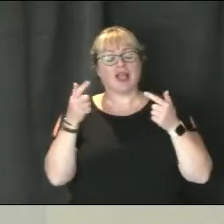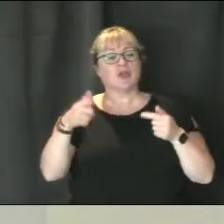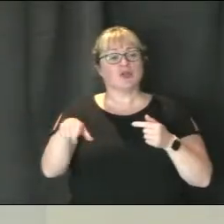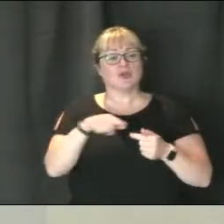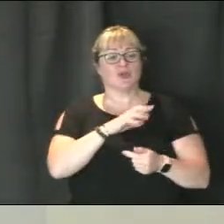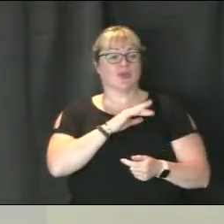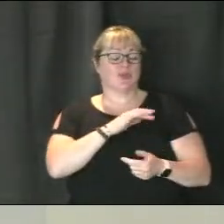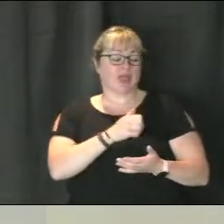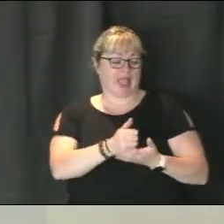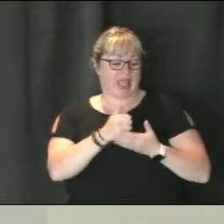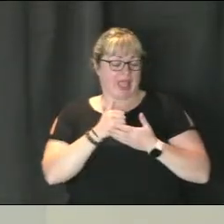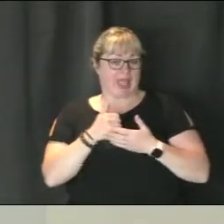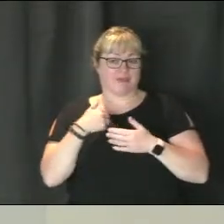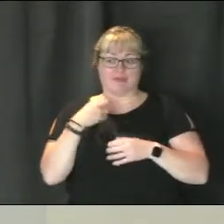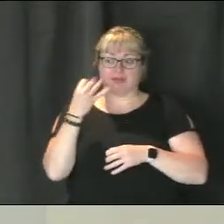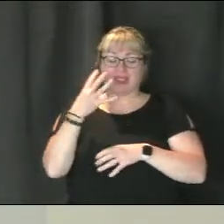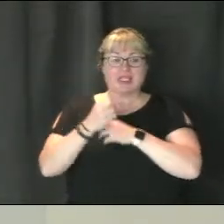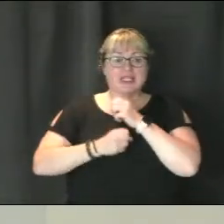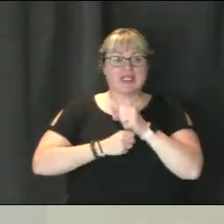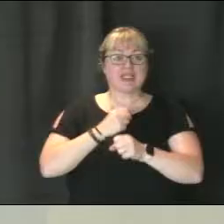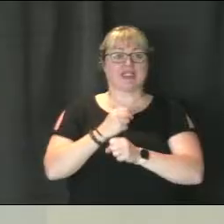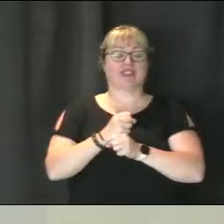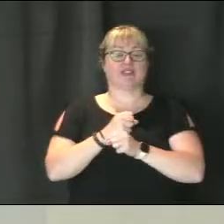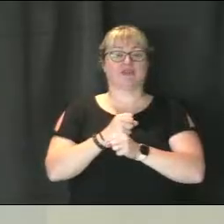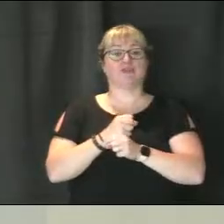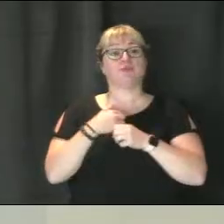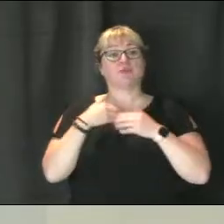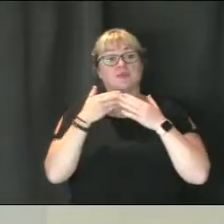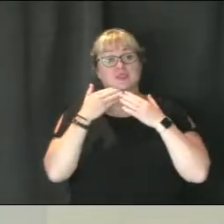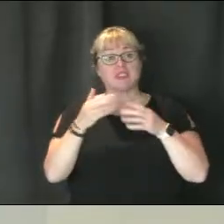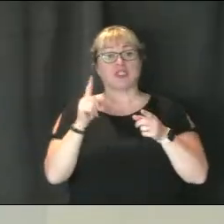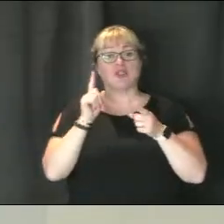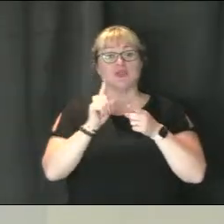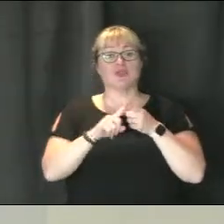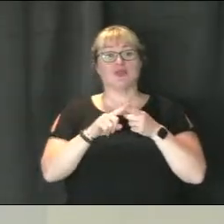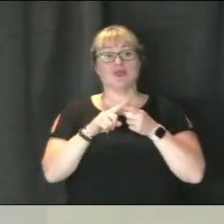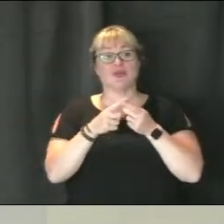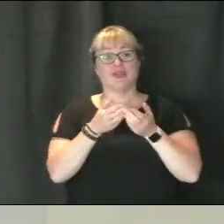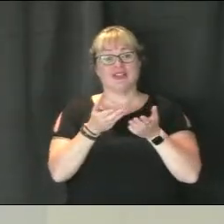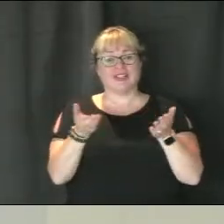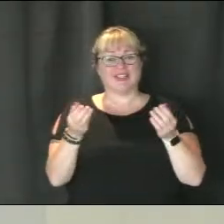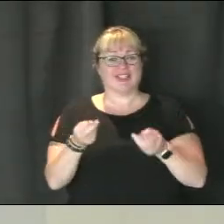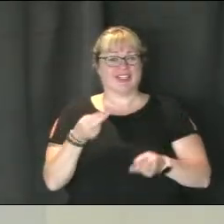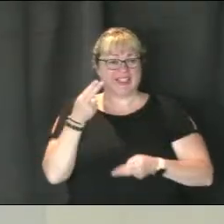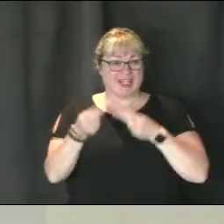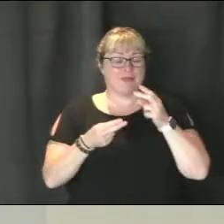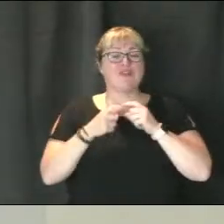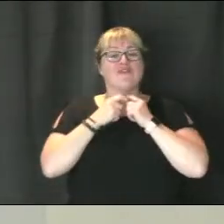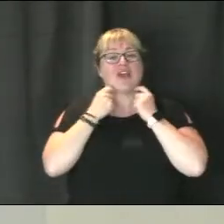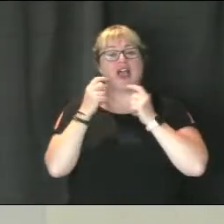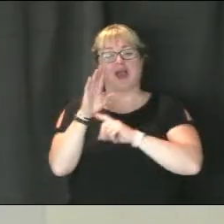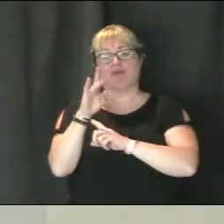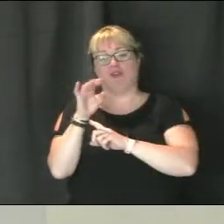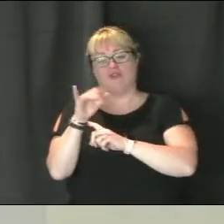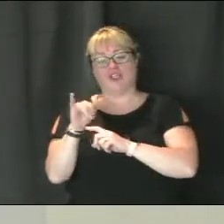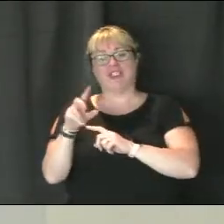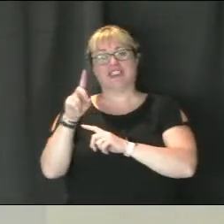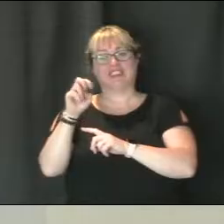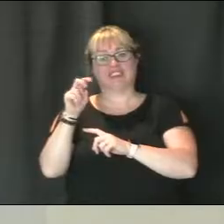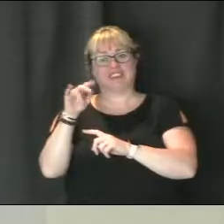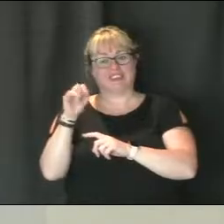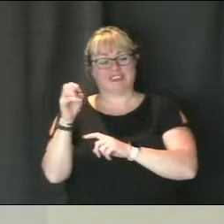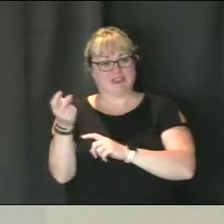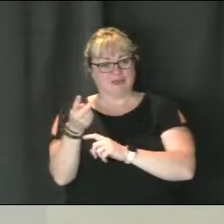me over the years. Thank you to my nominators, Father Brophy and Denise,